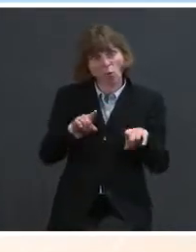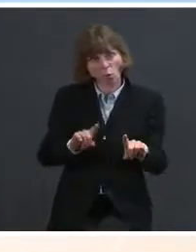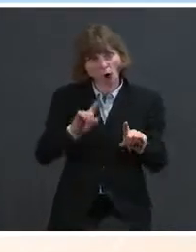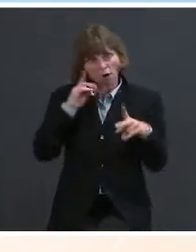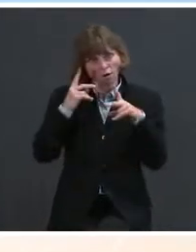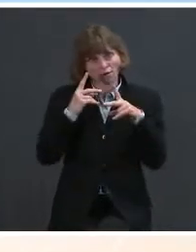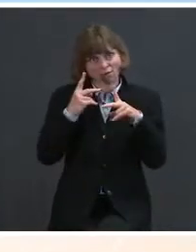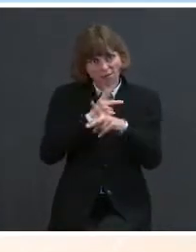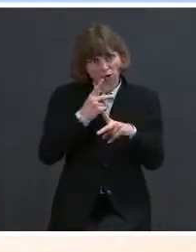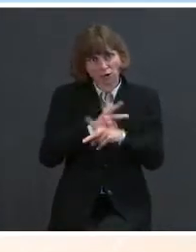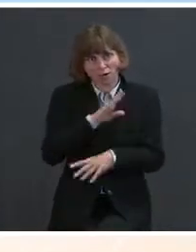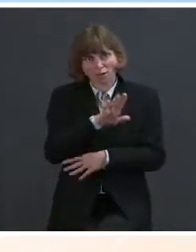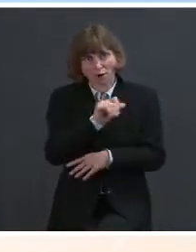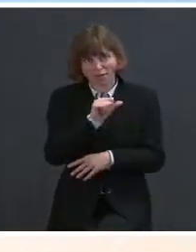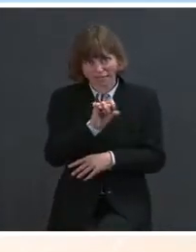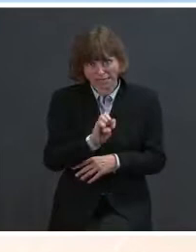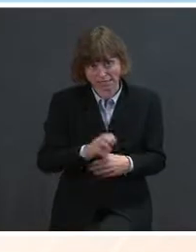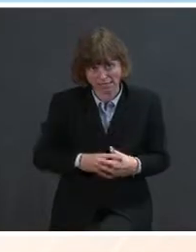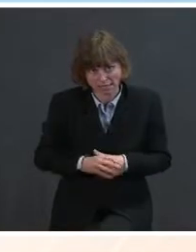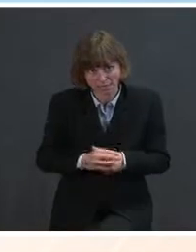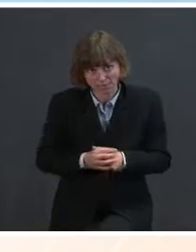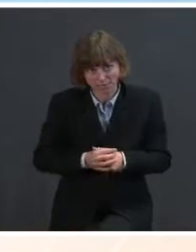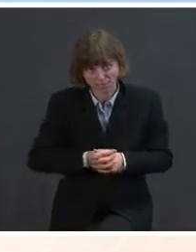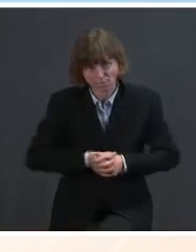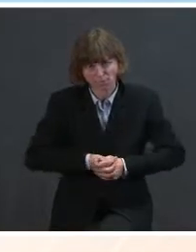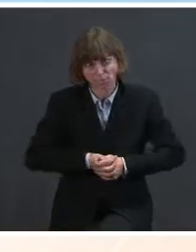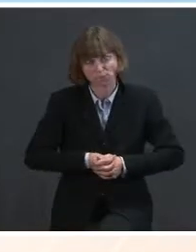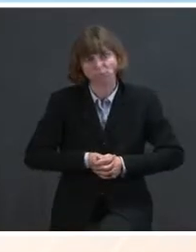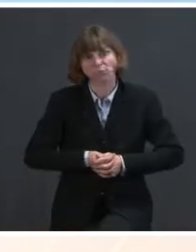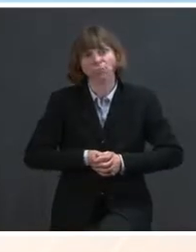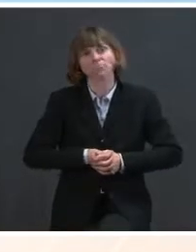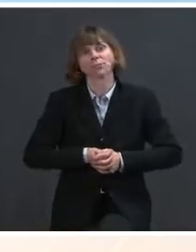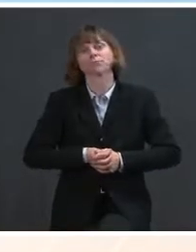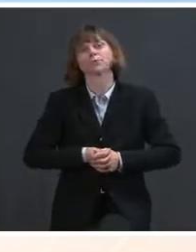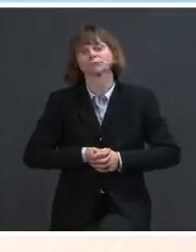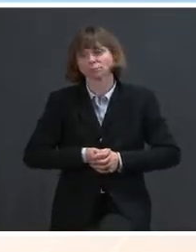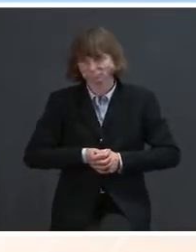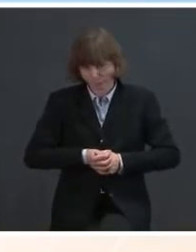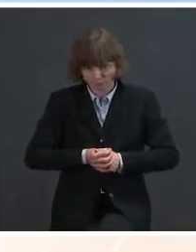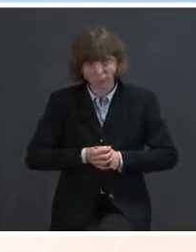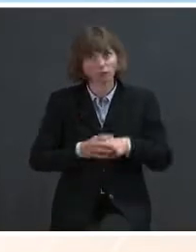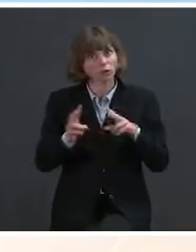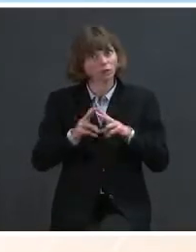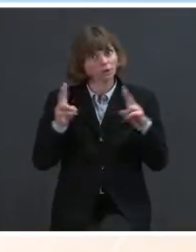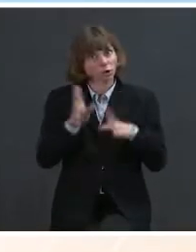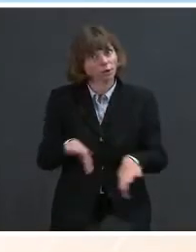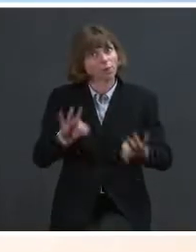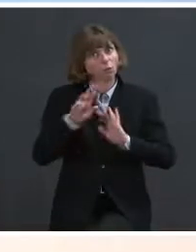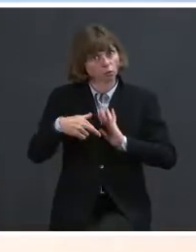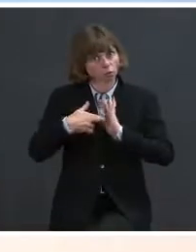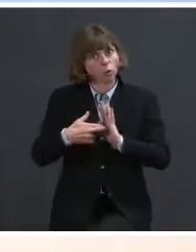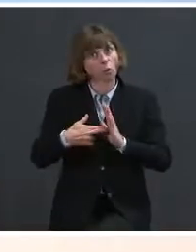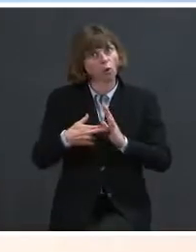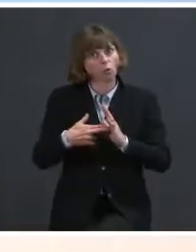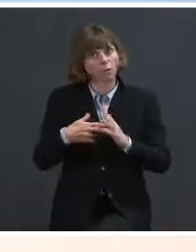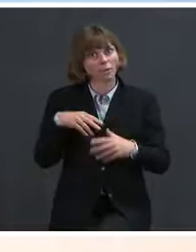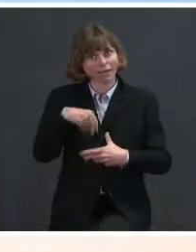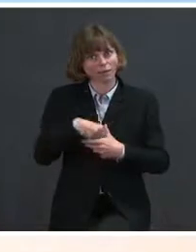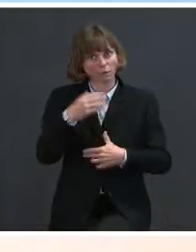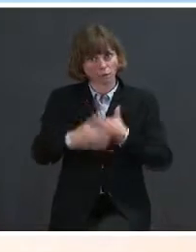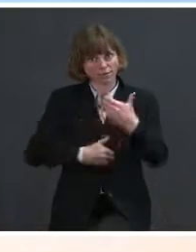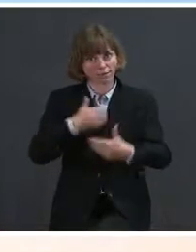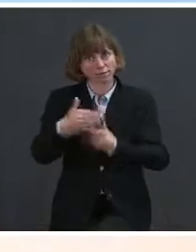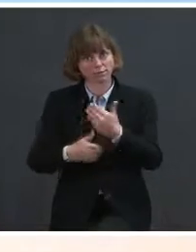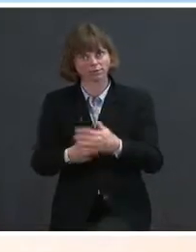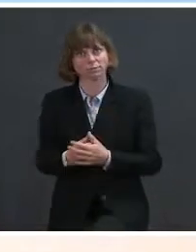and they play vital roles at most steps in the process. When it comes to